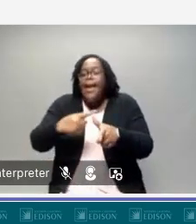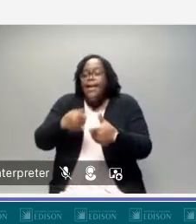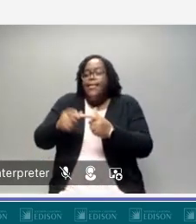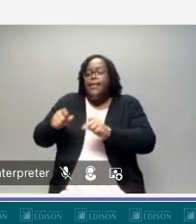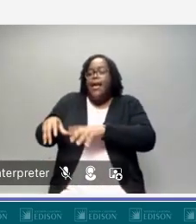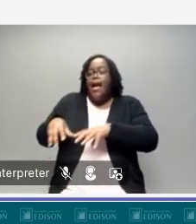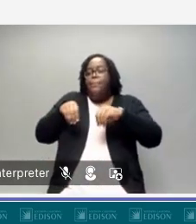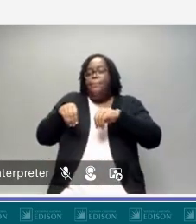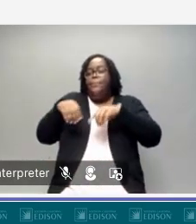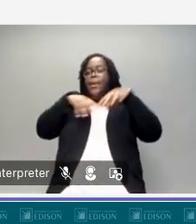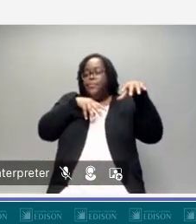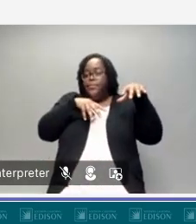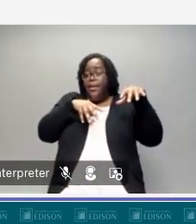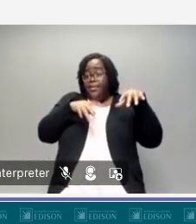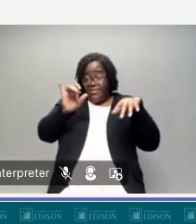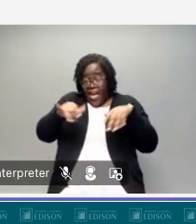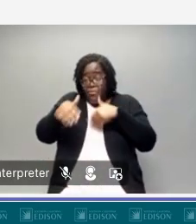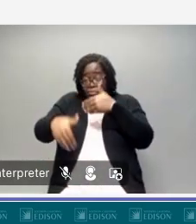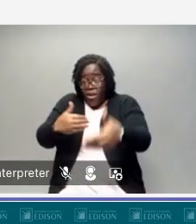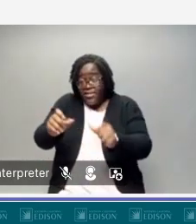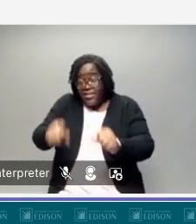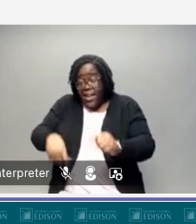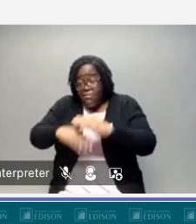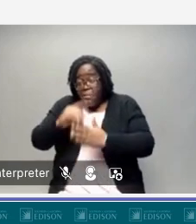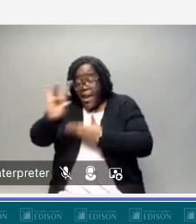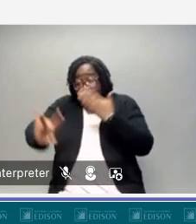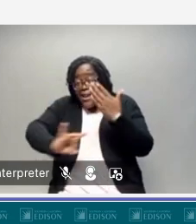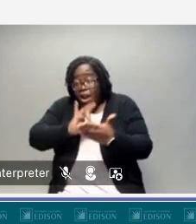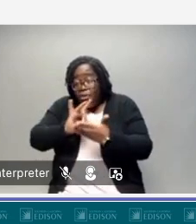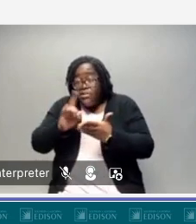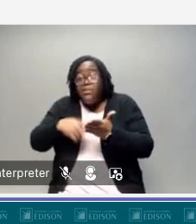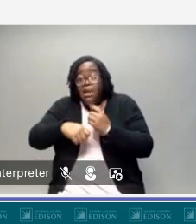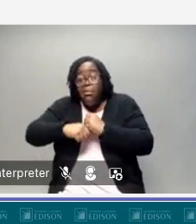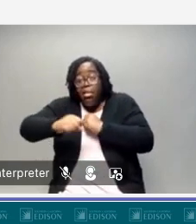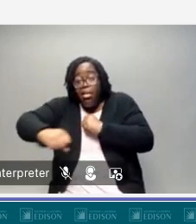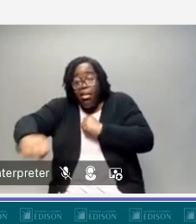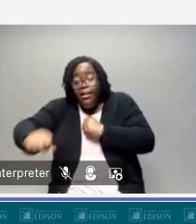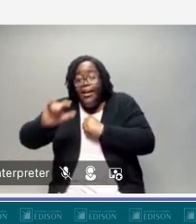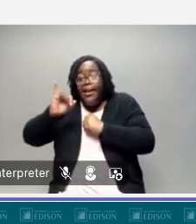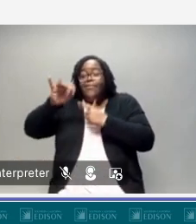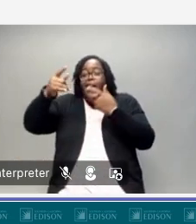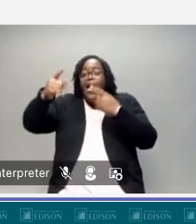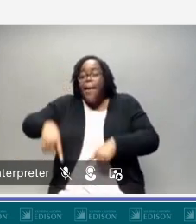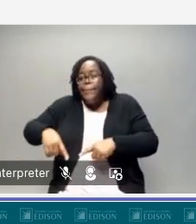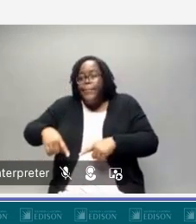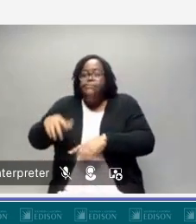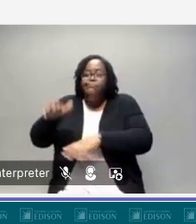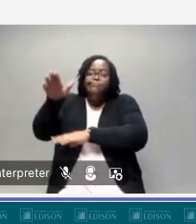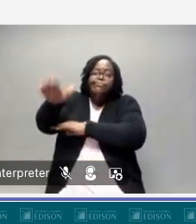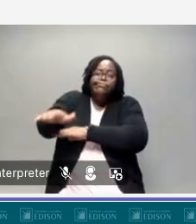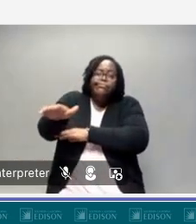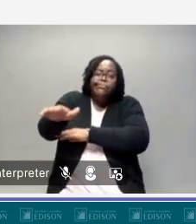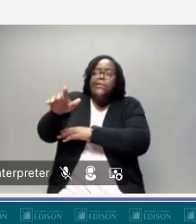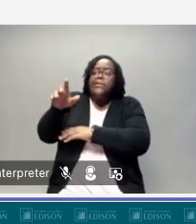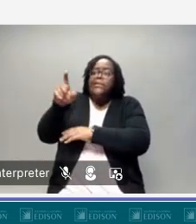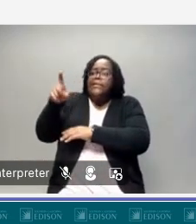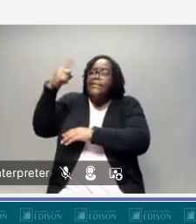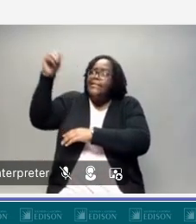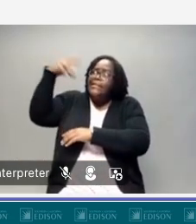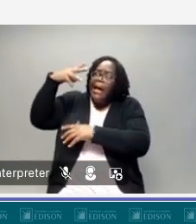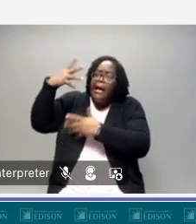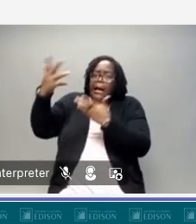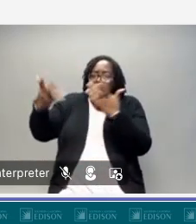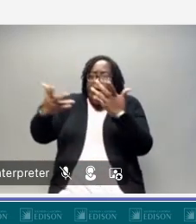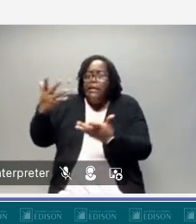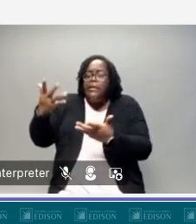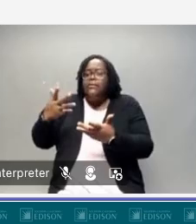can take up to 8 hours. And it can even take longer if this happens late in the day and we're going to need daylight to get in there. So it's not